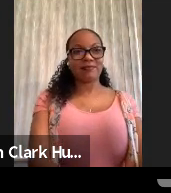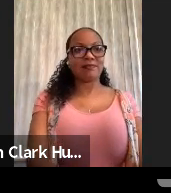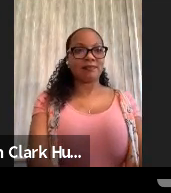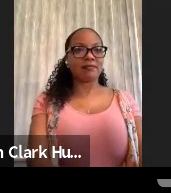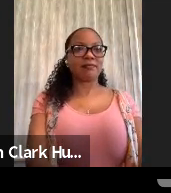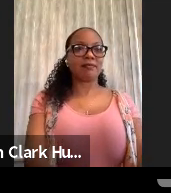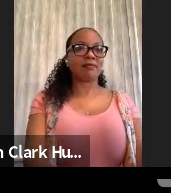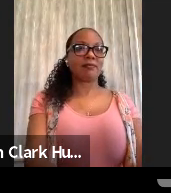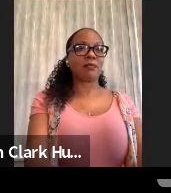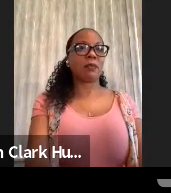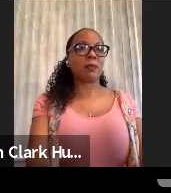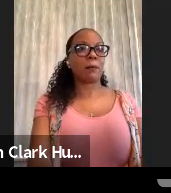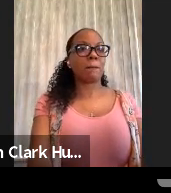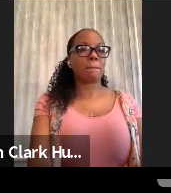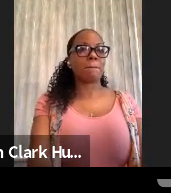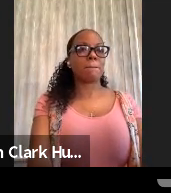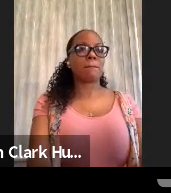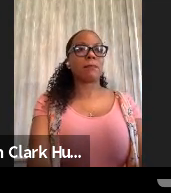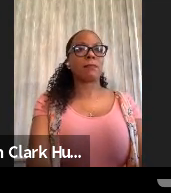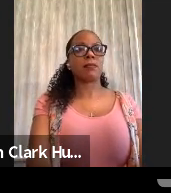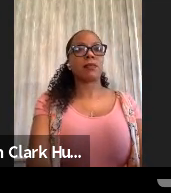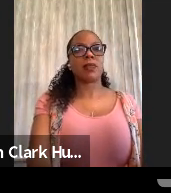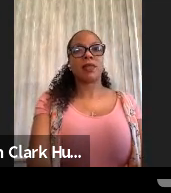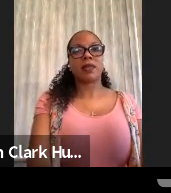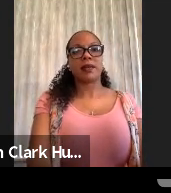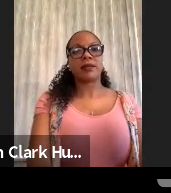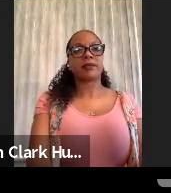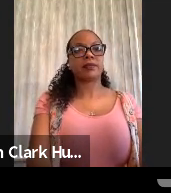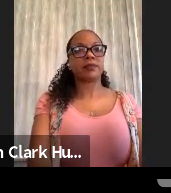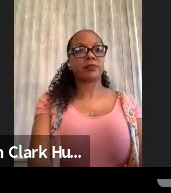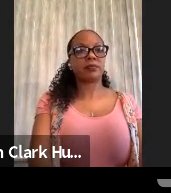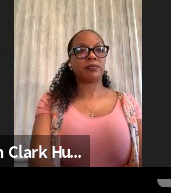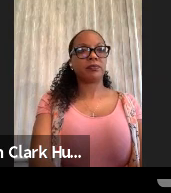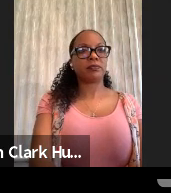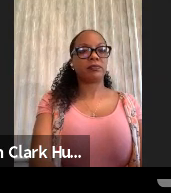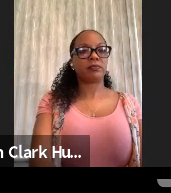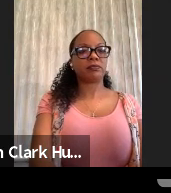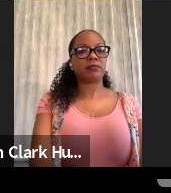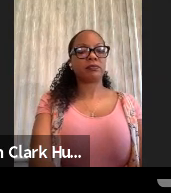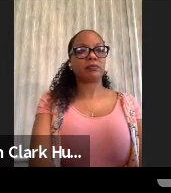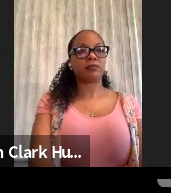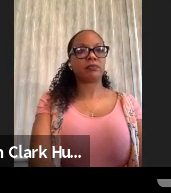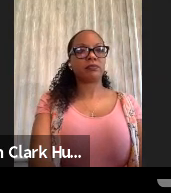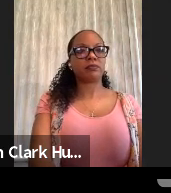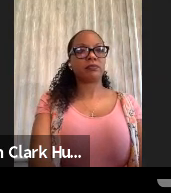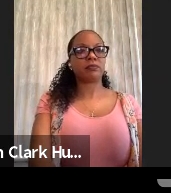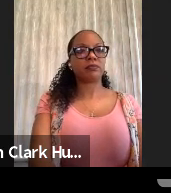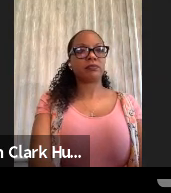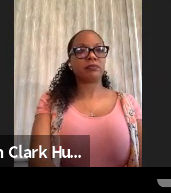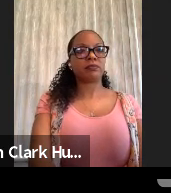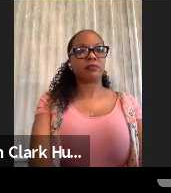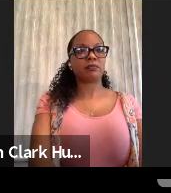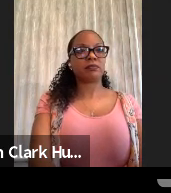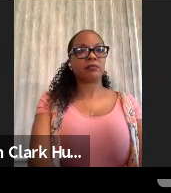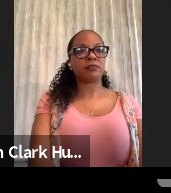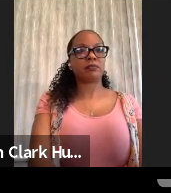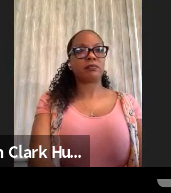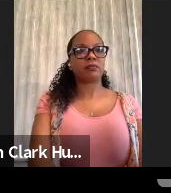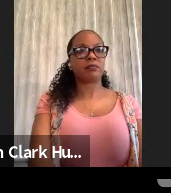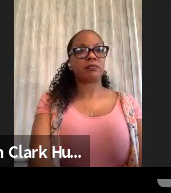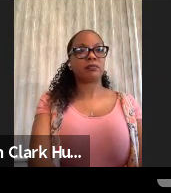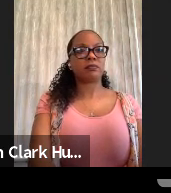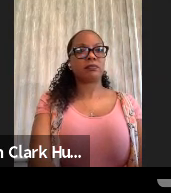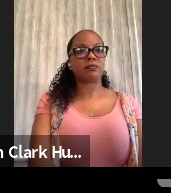President, before we move forward, because we do know that we have sent the appropriate documents out,